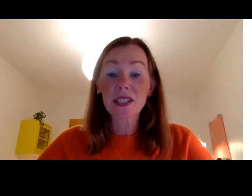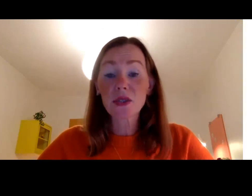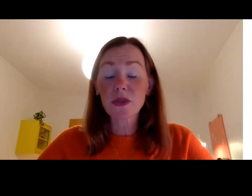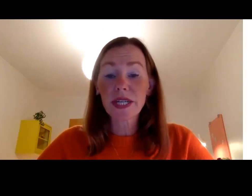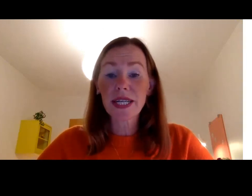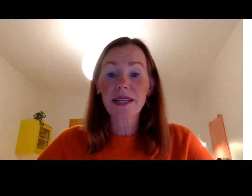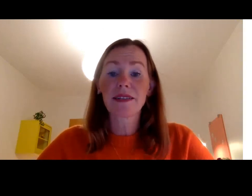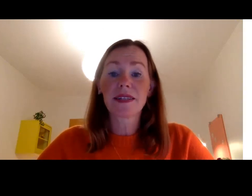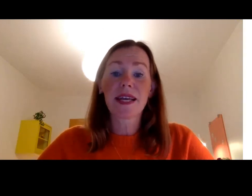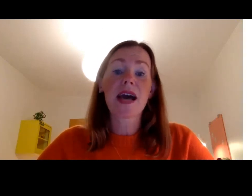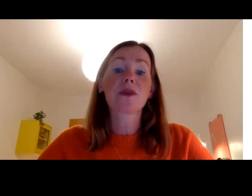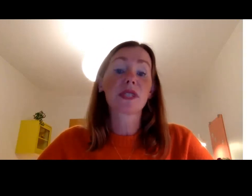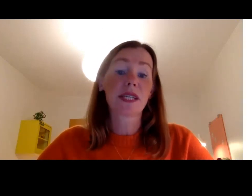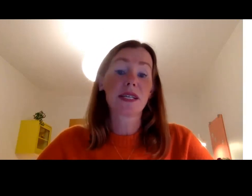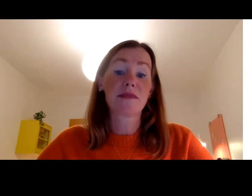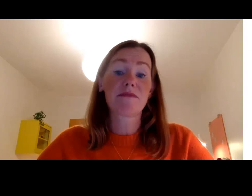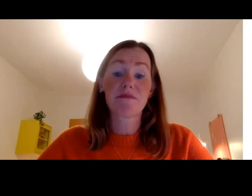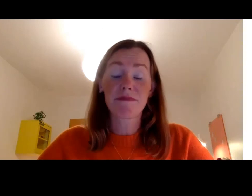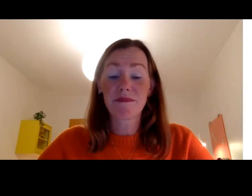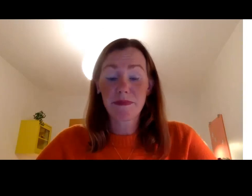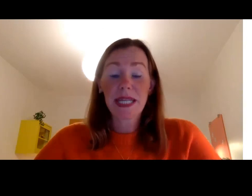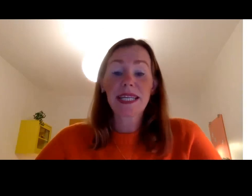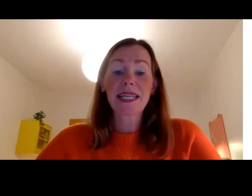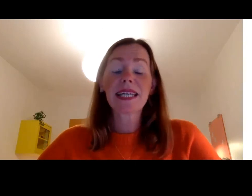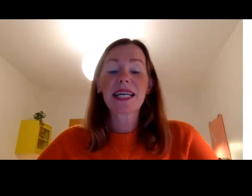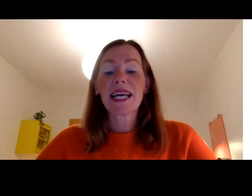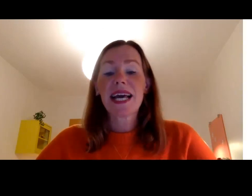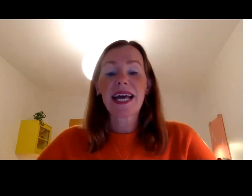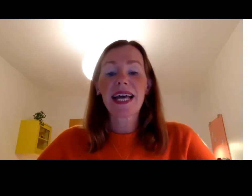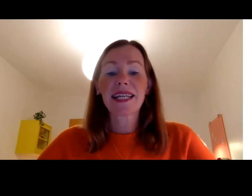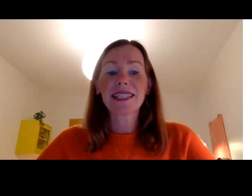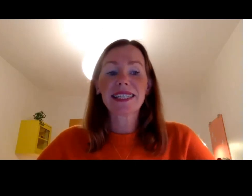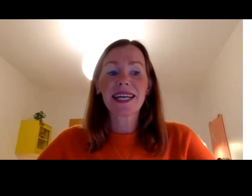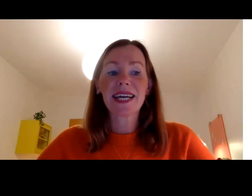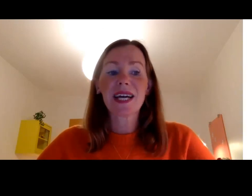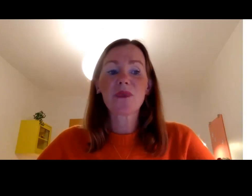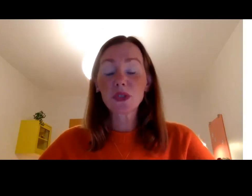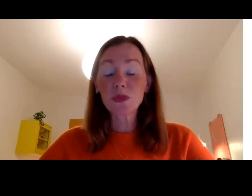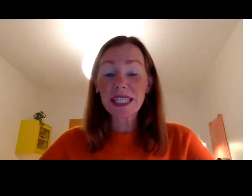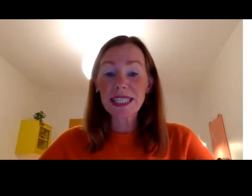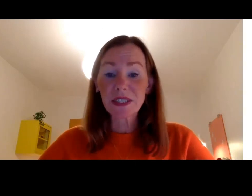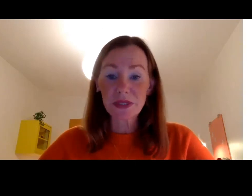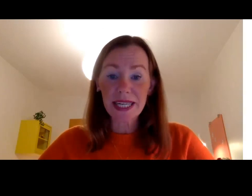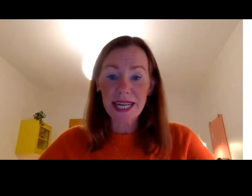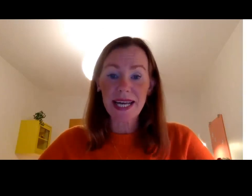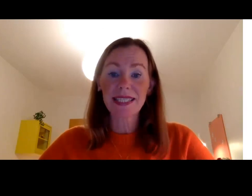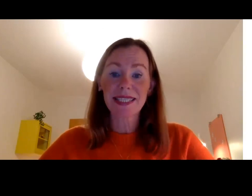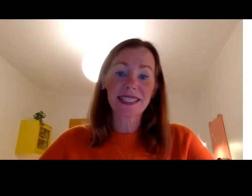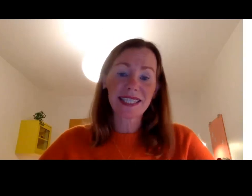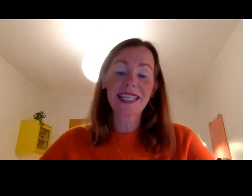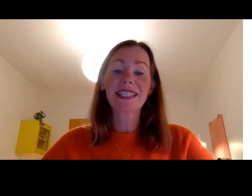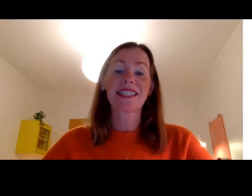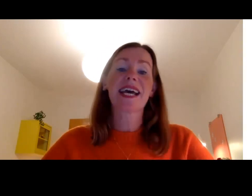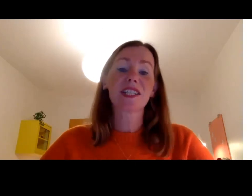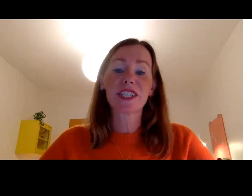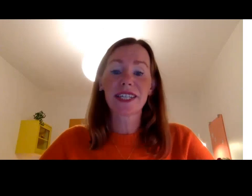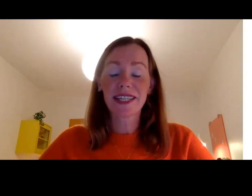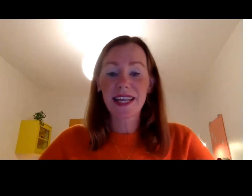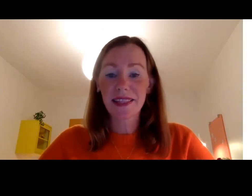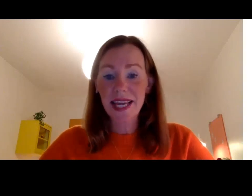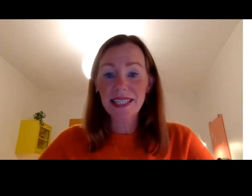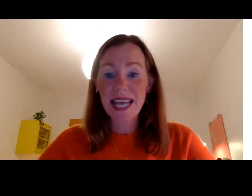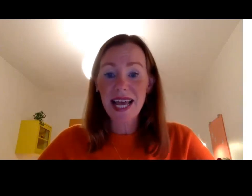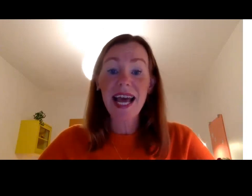an 8-story housing building. And what we didn't realize is